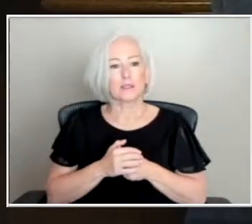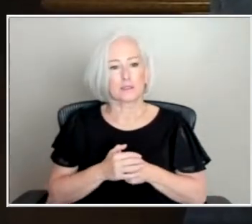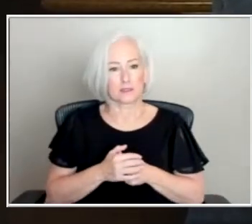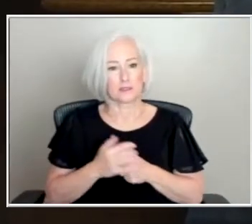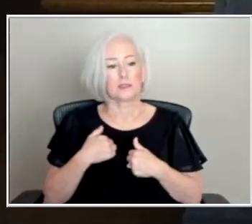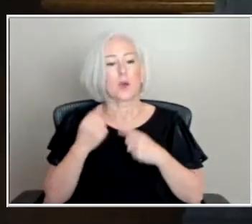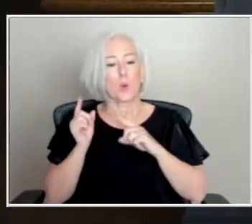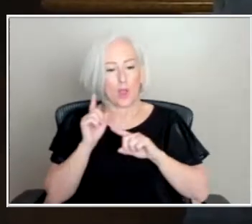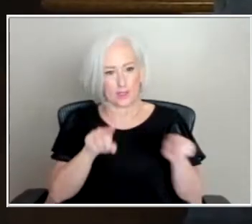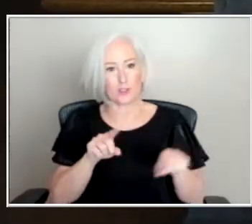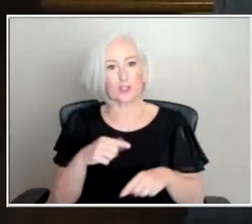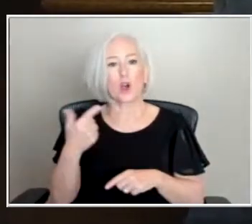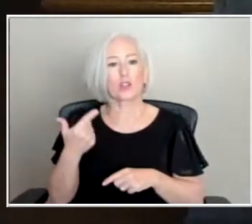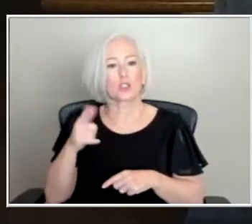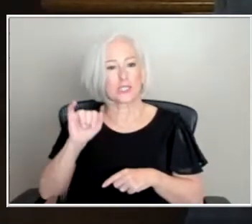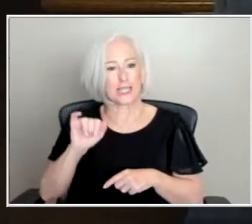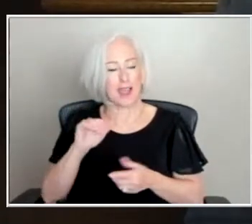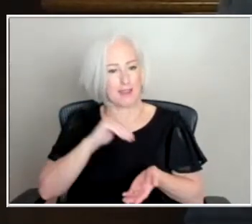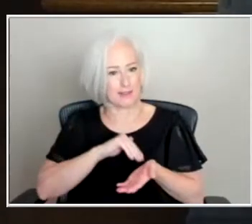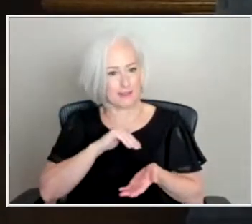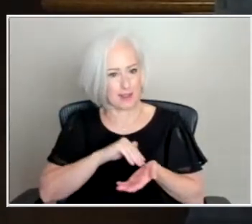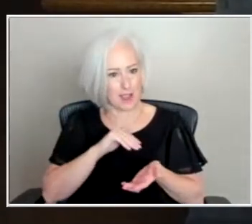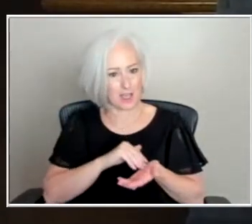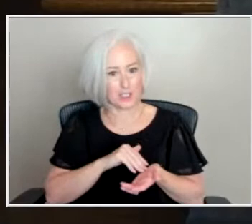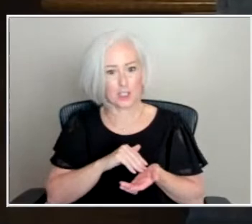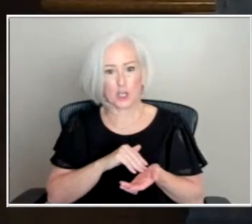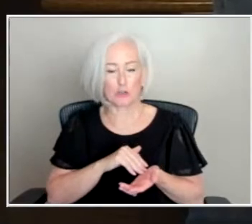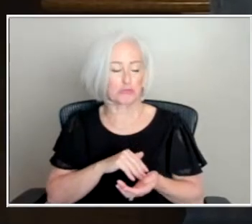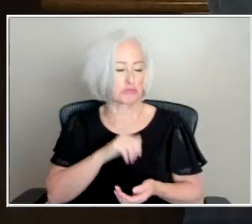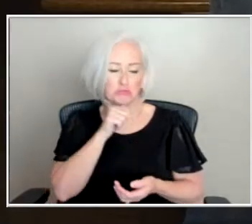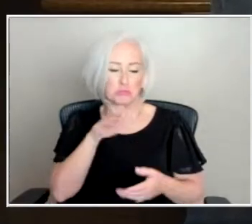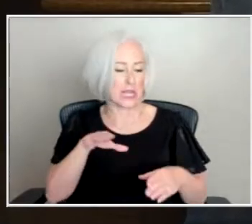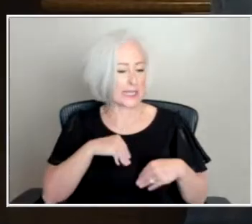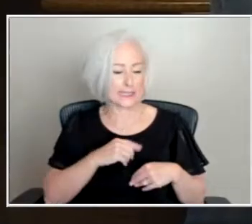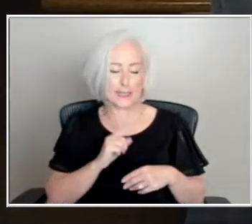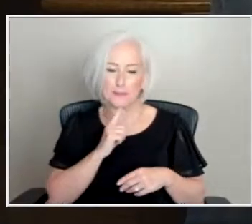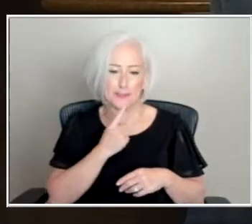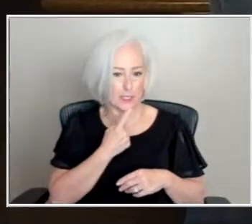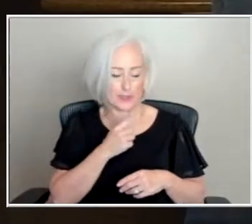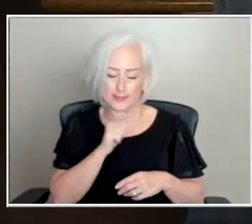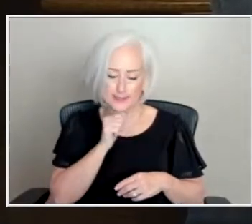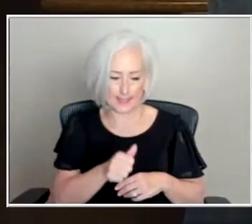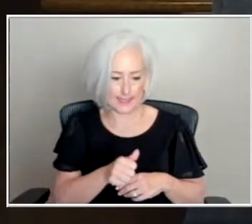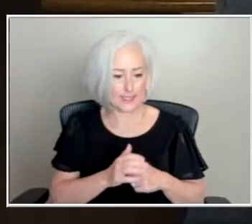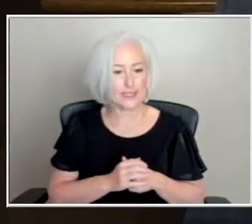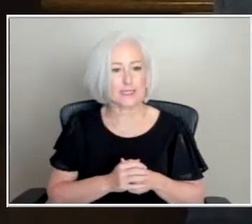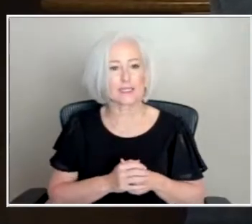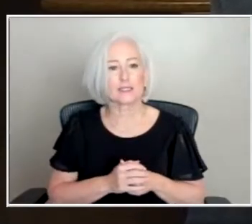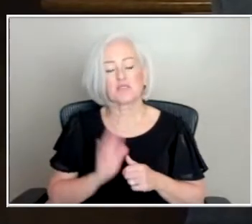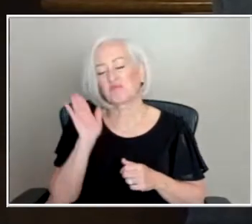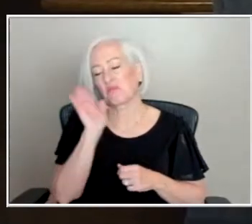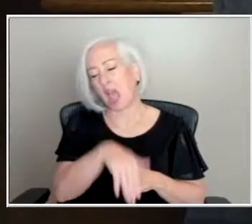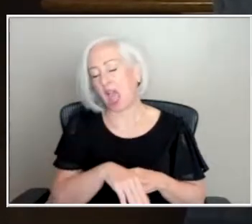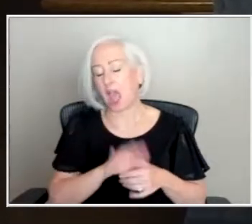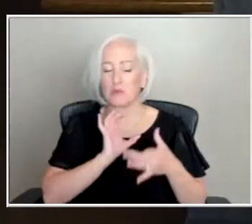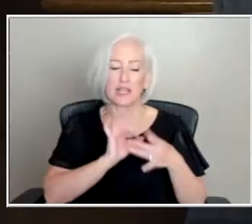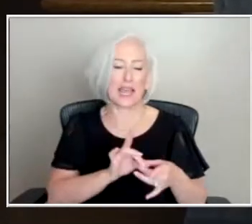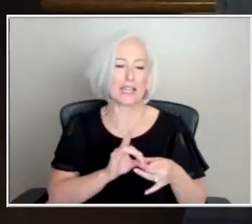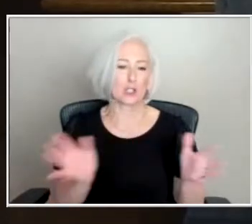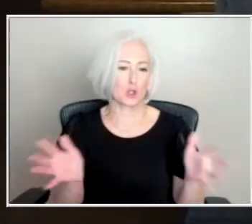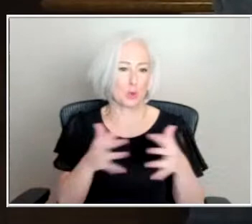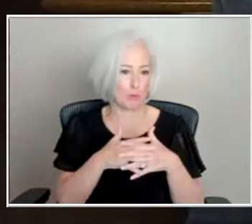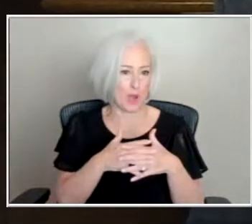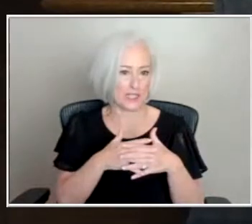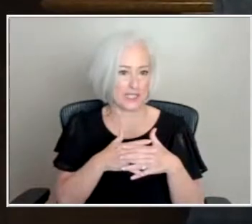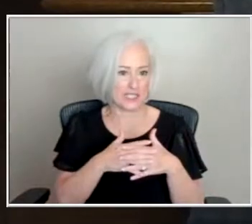Went and saw a GI doc, and he didn't take me seriously at all. It has to do with the pregnancy. Flat out